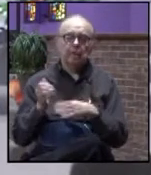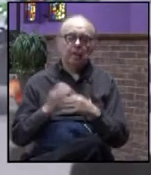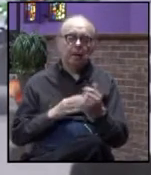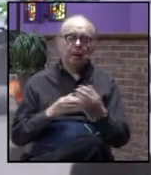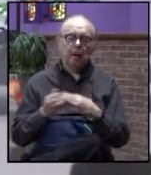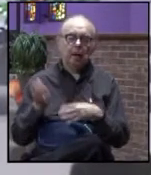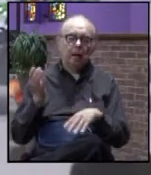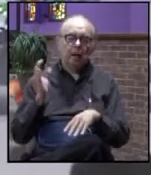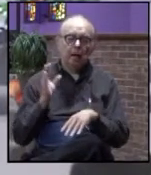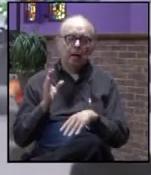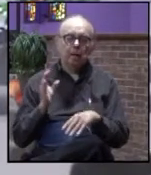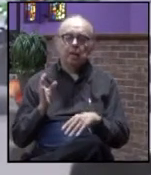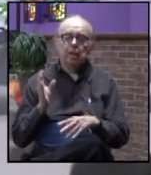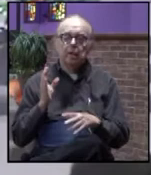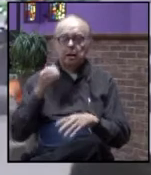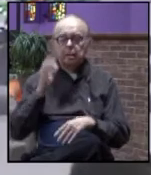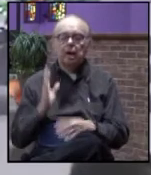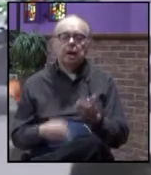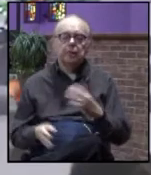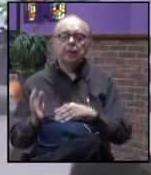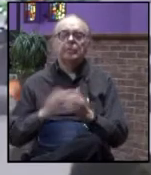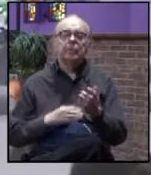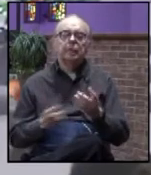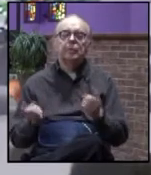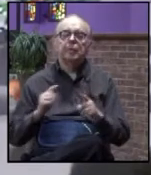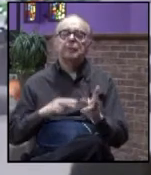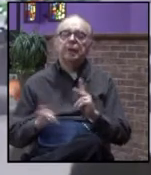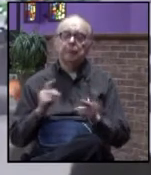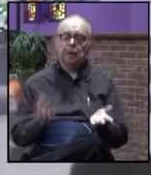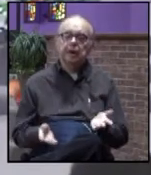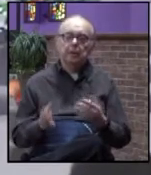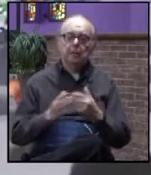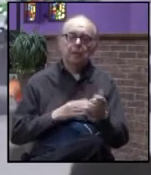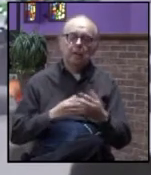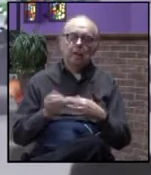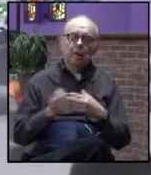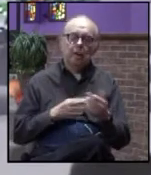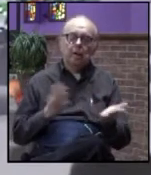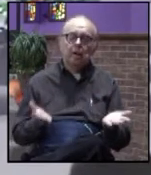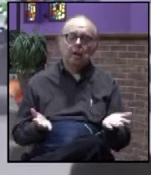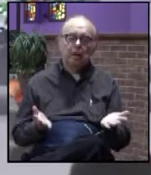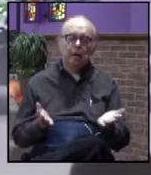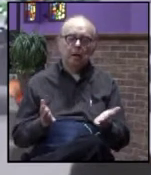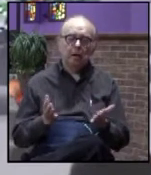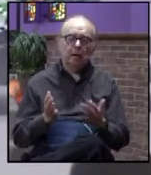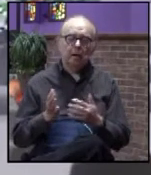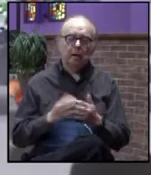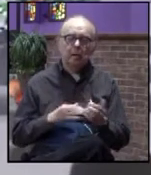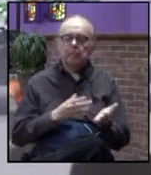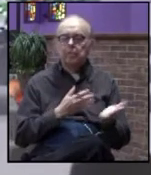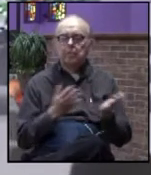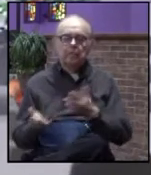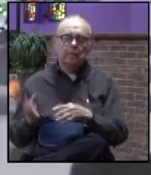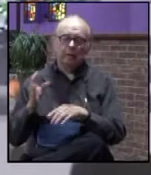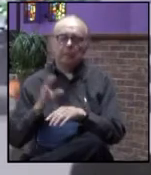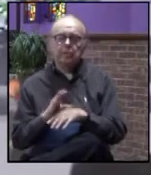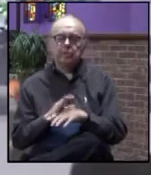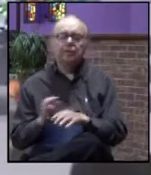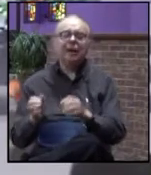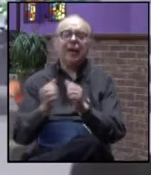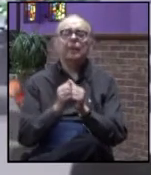building when people are in the building. Because it's the building bringing God to a